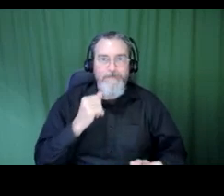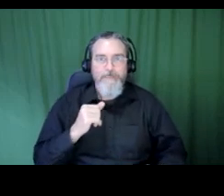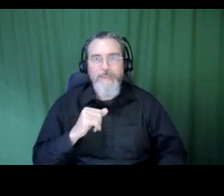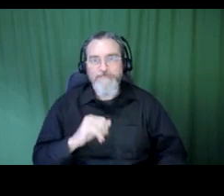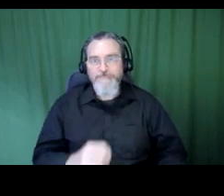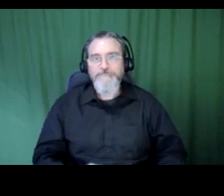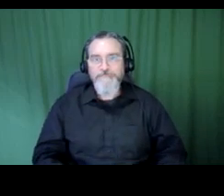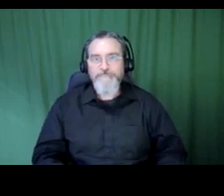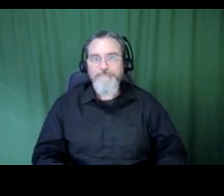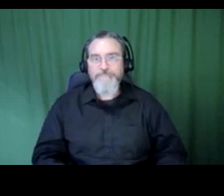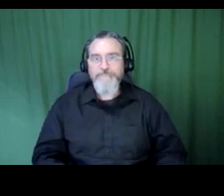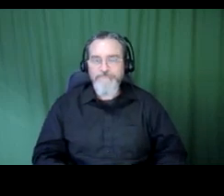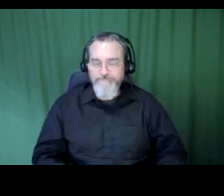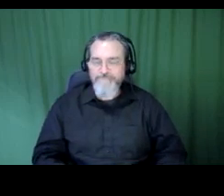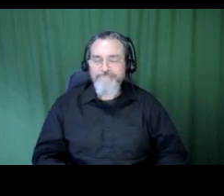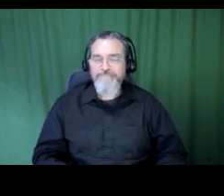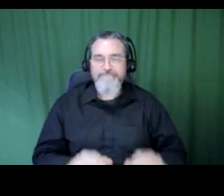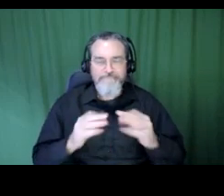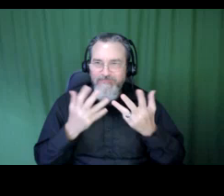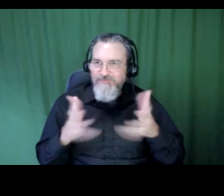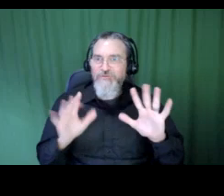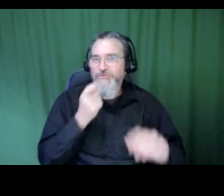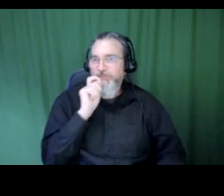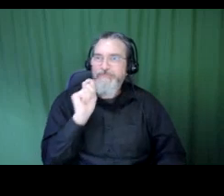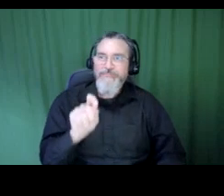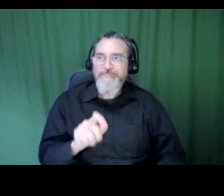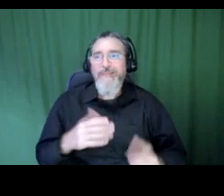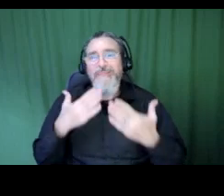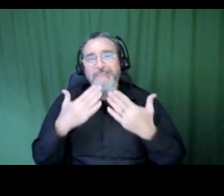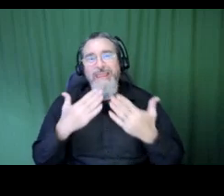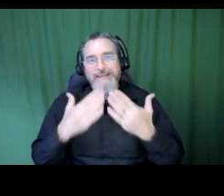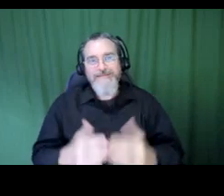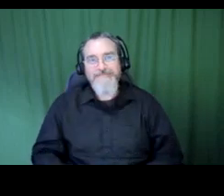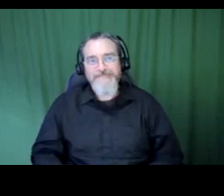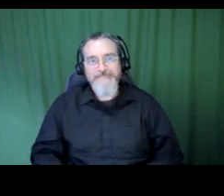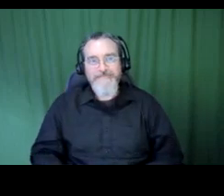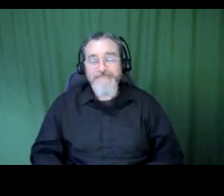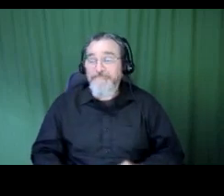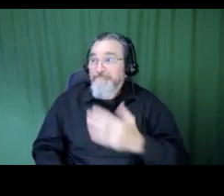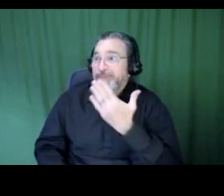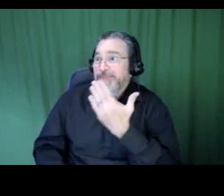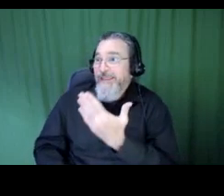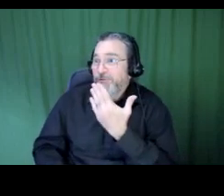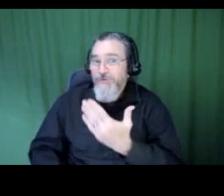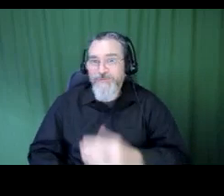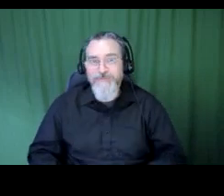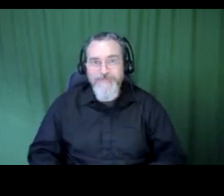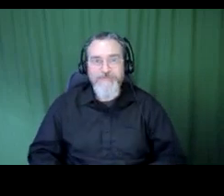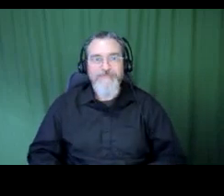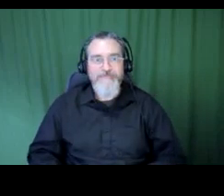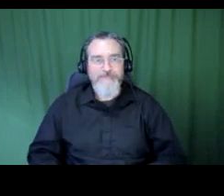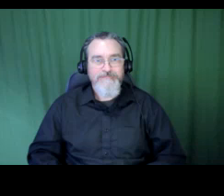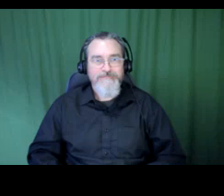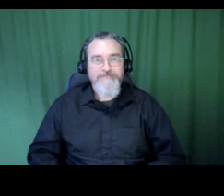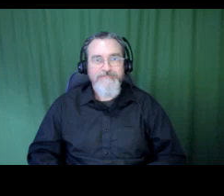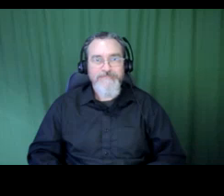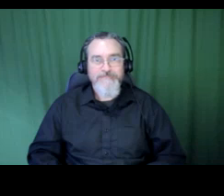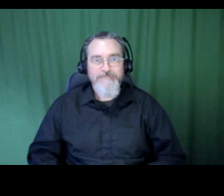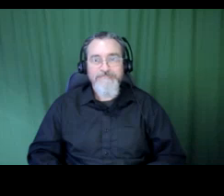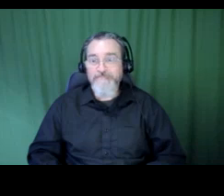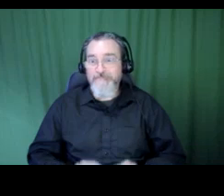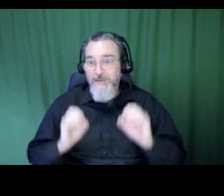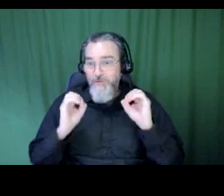I'll just end the sentence there. Thanks, y'all. Thank you so much, Tatiana. See, and we have no